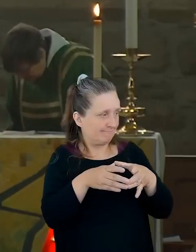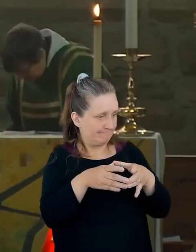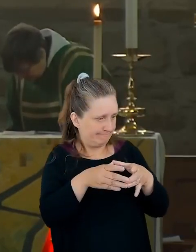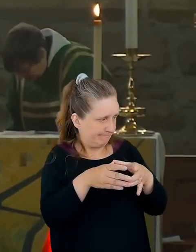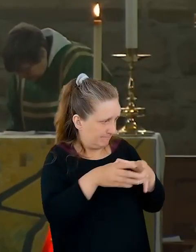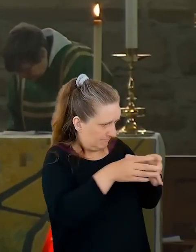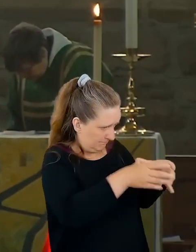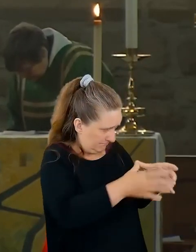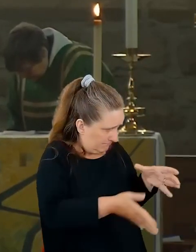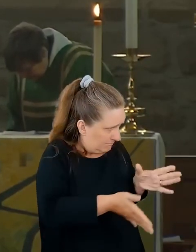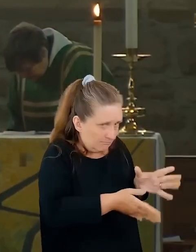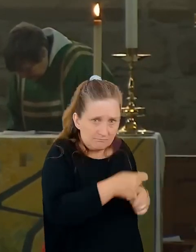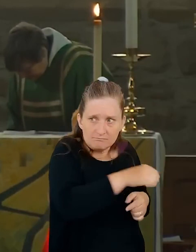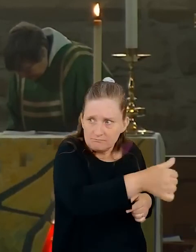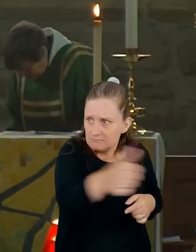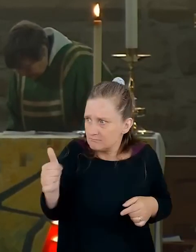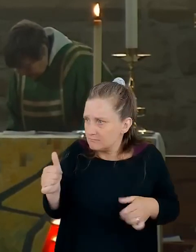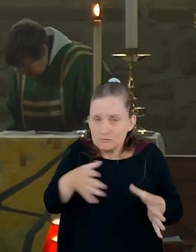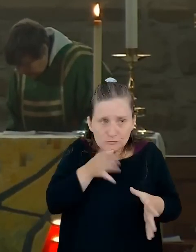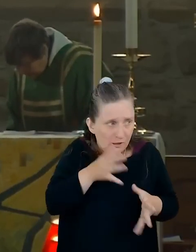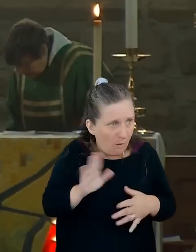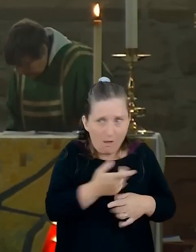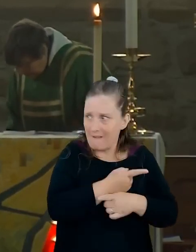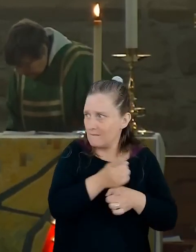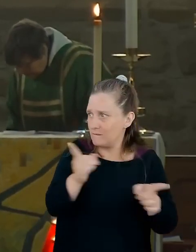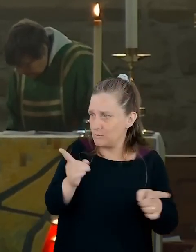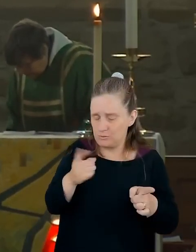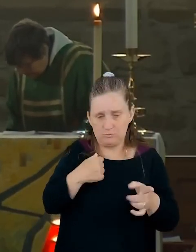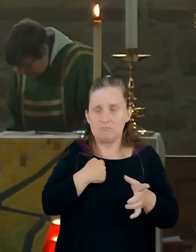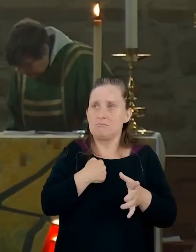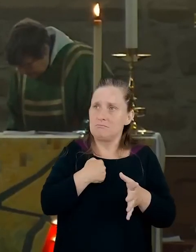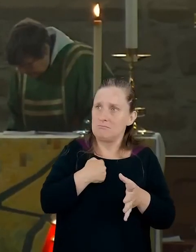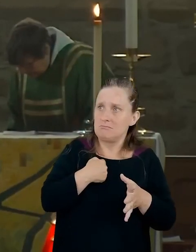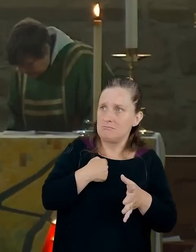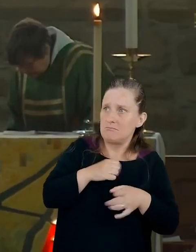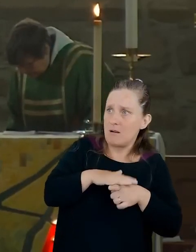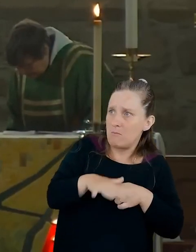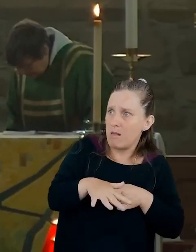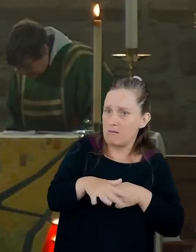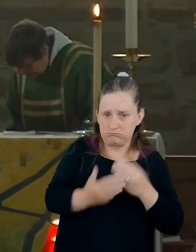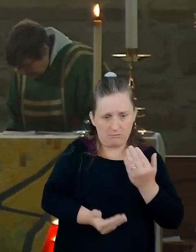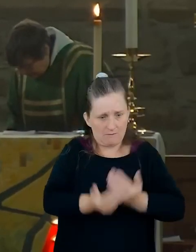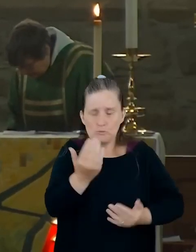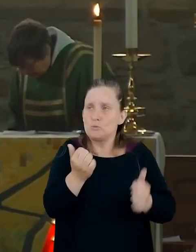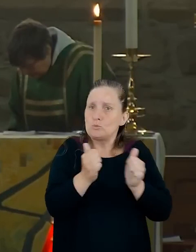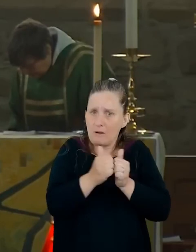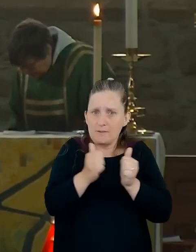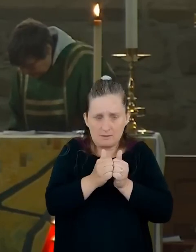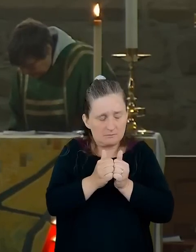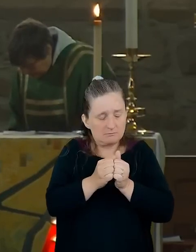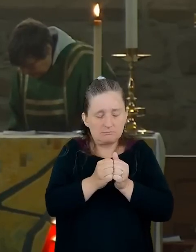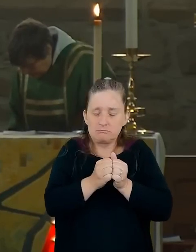"Drink this, all of you. This is my blood of the new covenant, which is shed for you and for